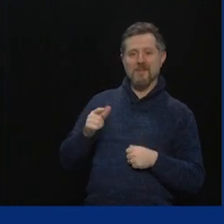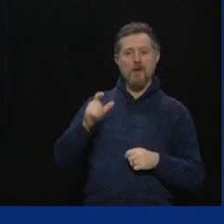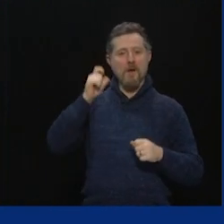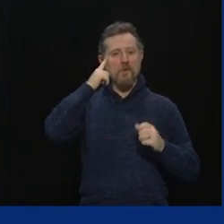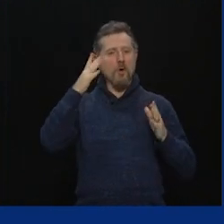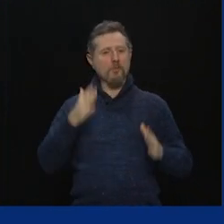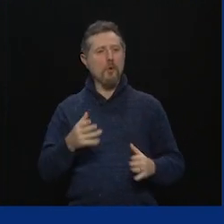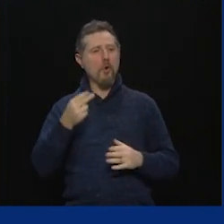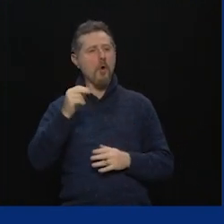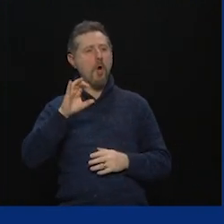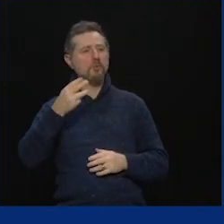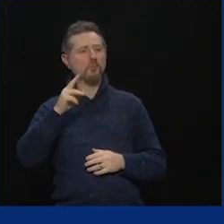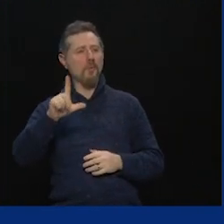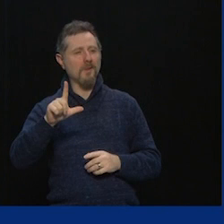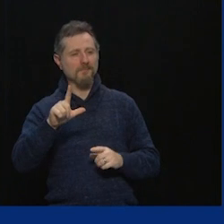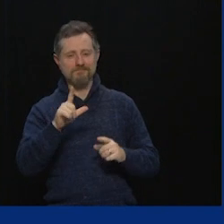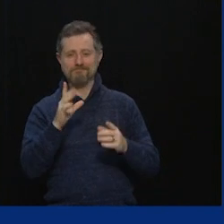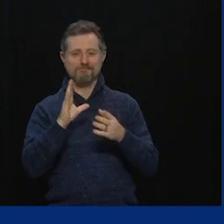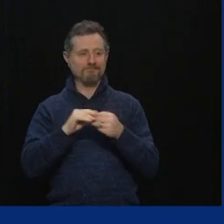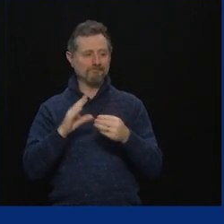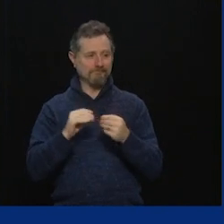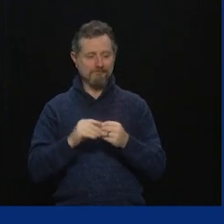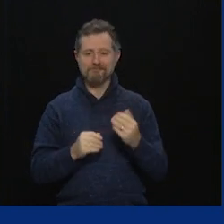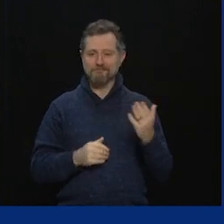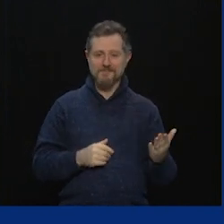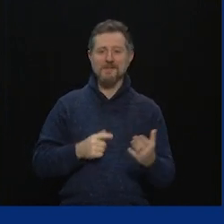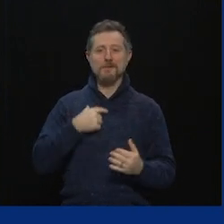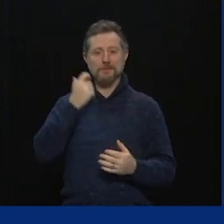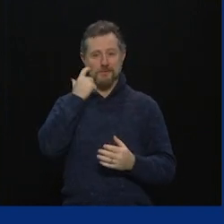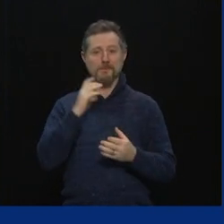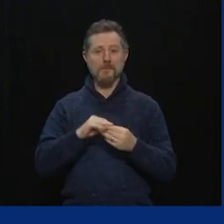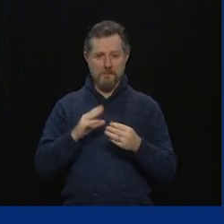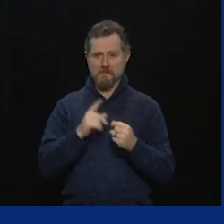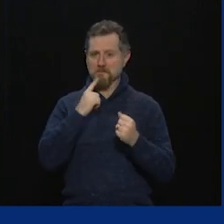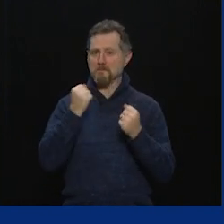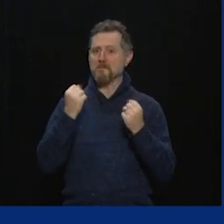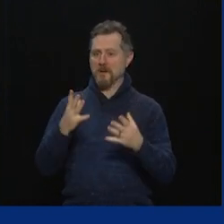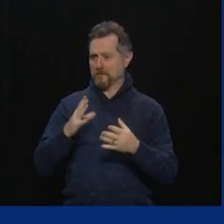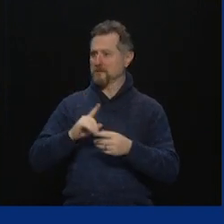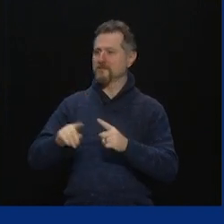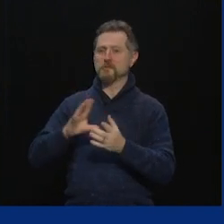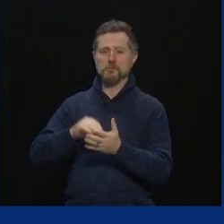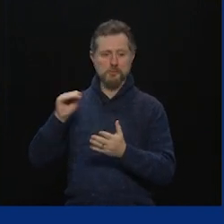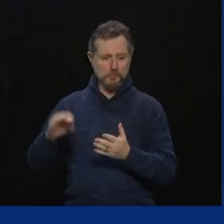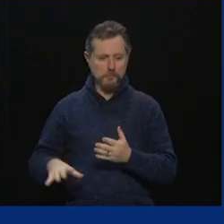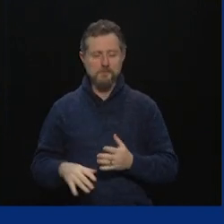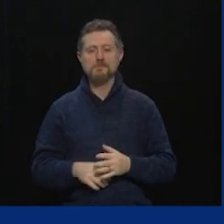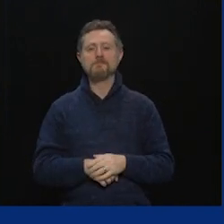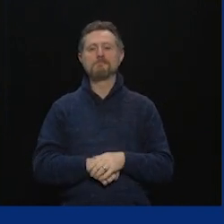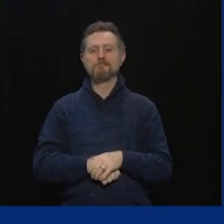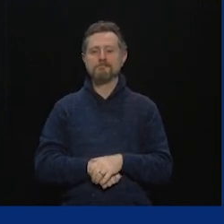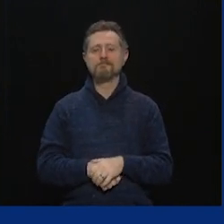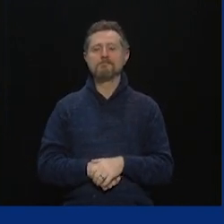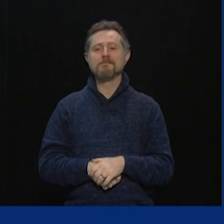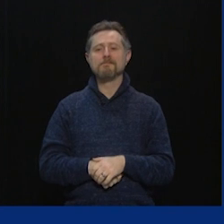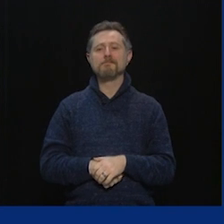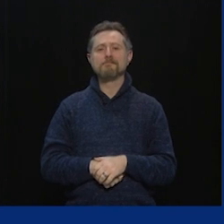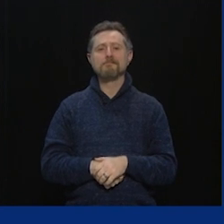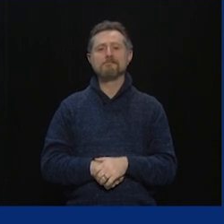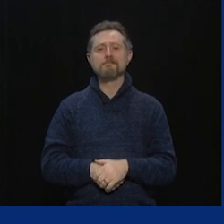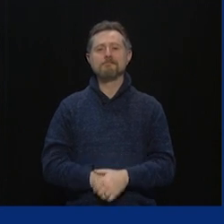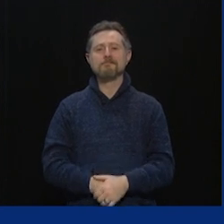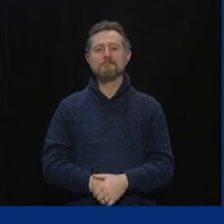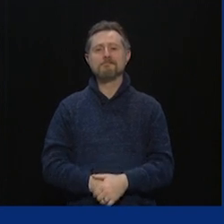Hochul, who just spoke with a number of these students. And she just did, I can tell you what,